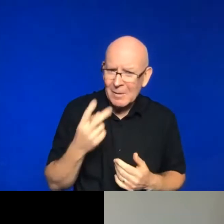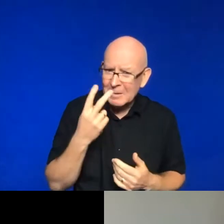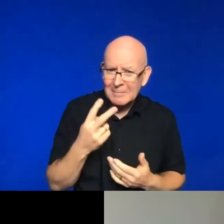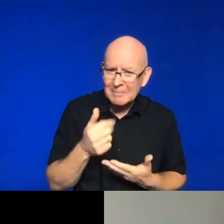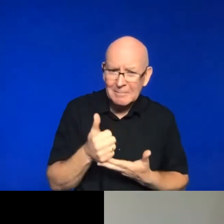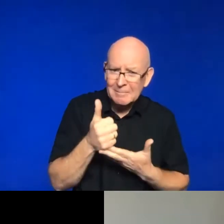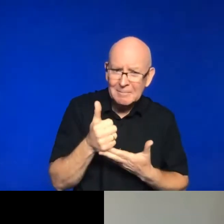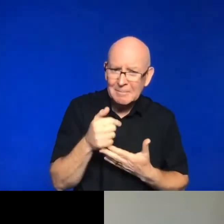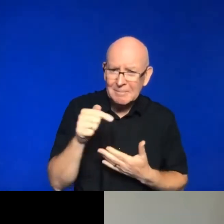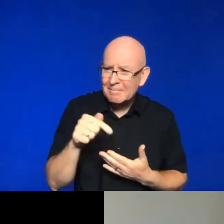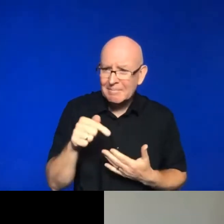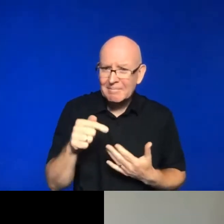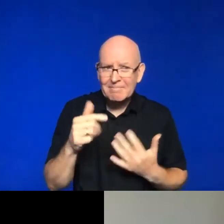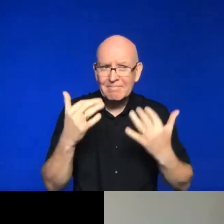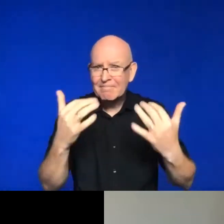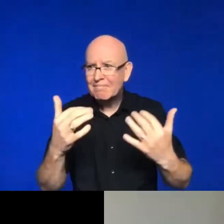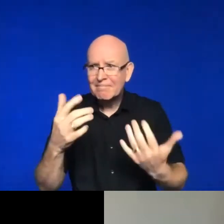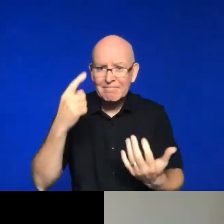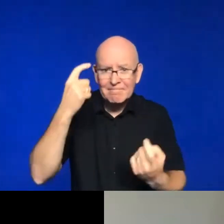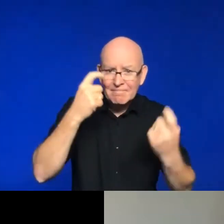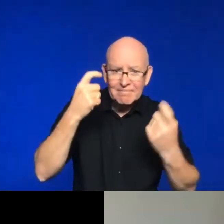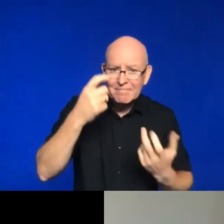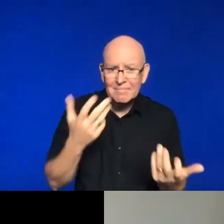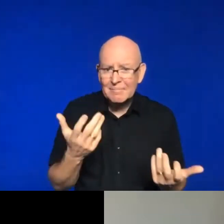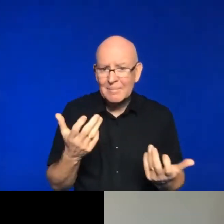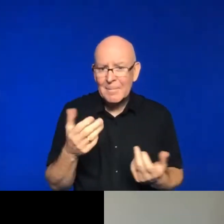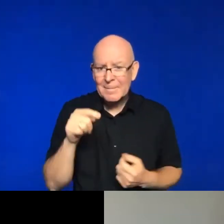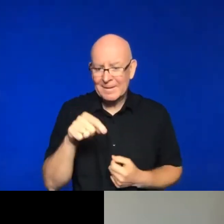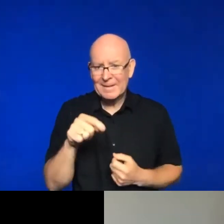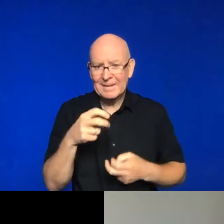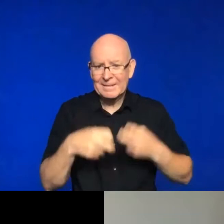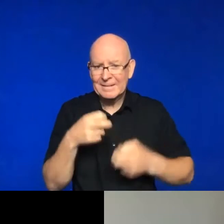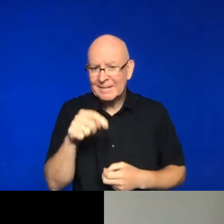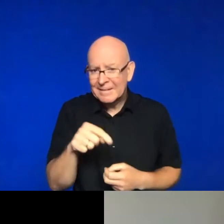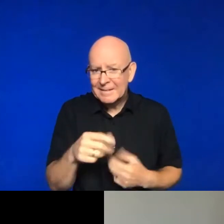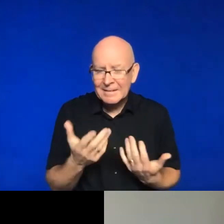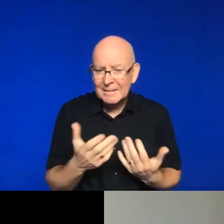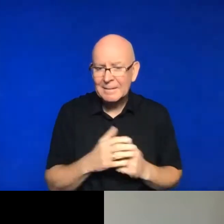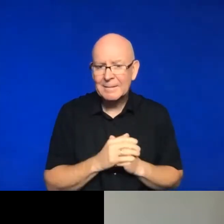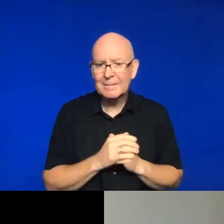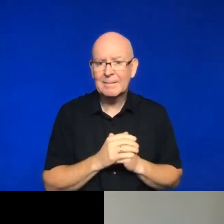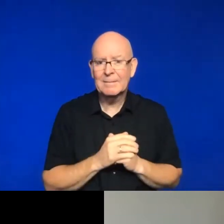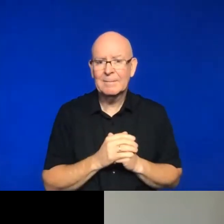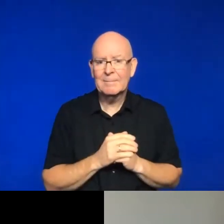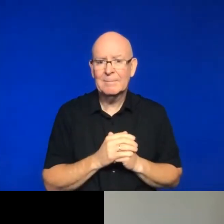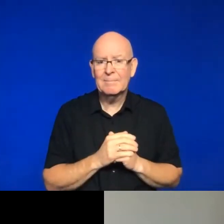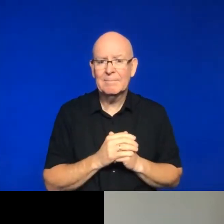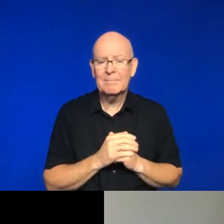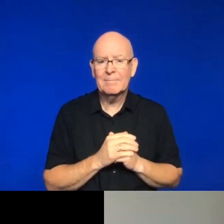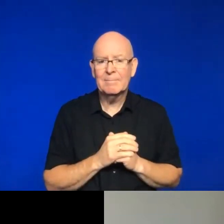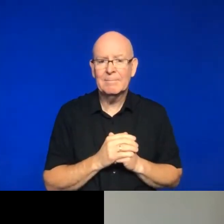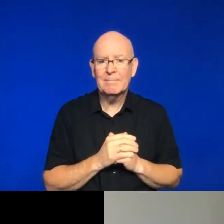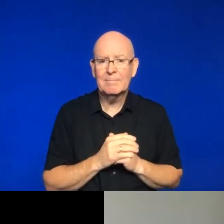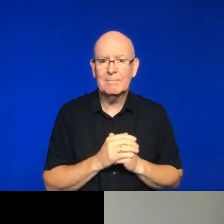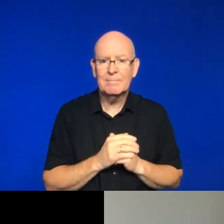the intersectionality between gender and disability when it comes to essential services and COVID-19? And I think that